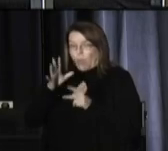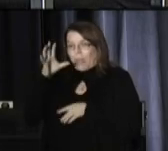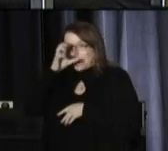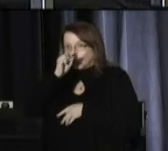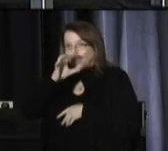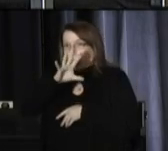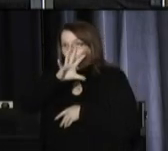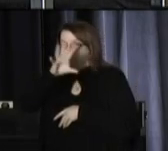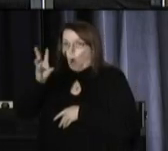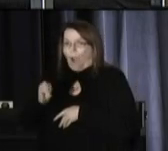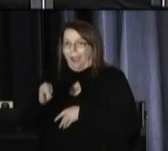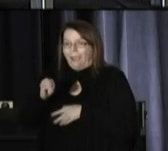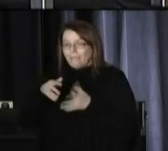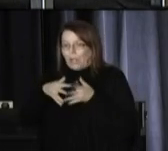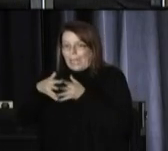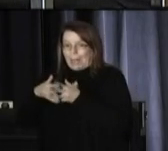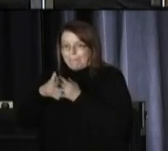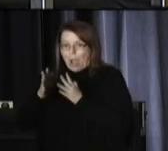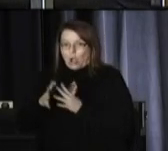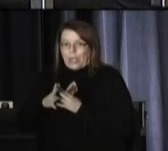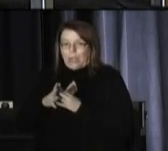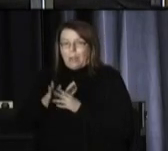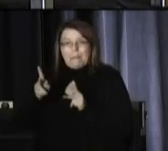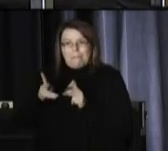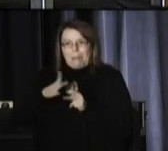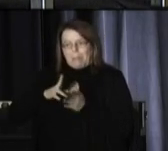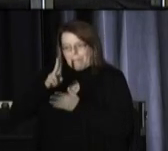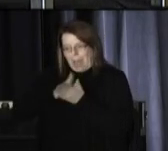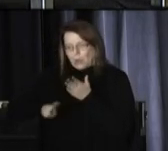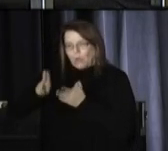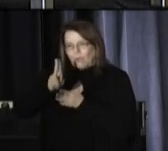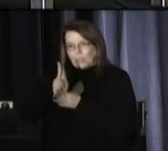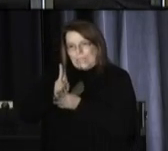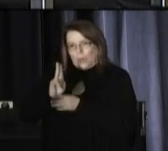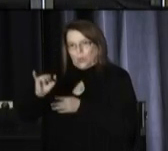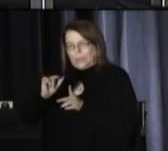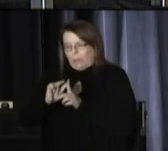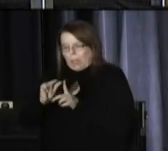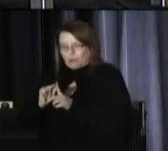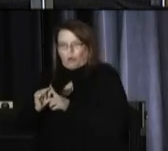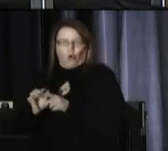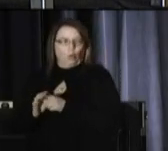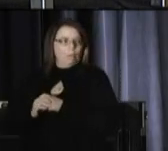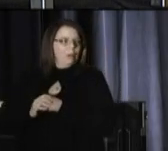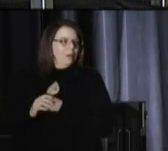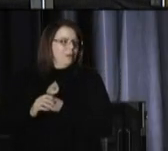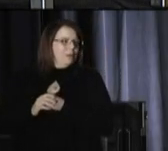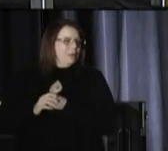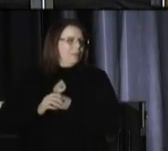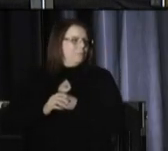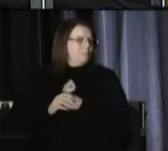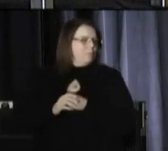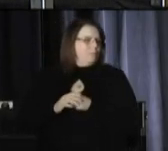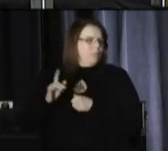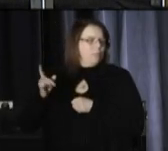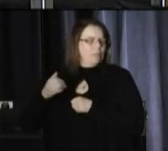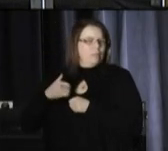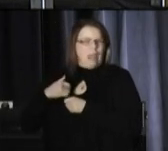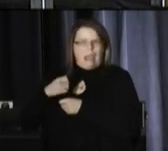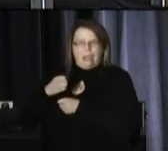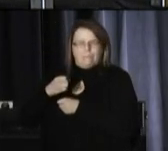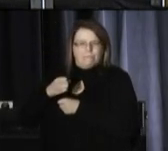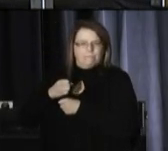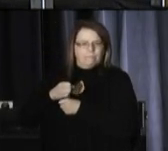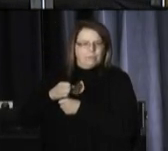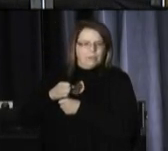Americans. I mean, these are, you know, people at my university who use this term like as an overarching umbrella. And